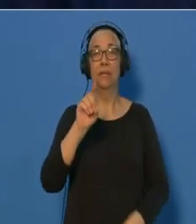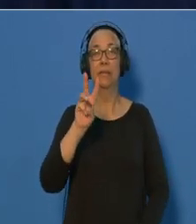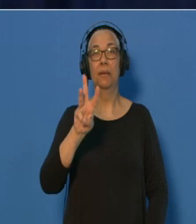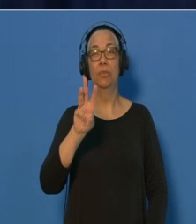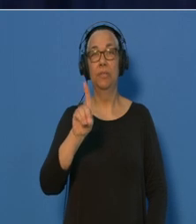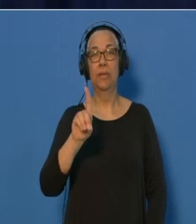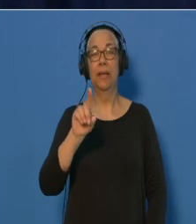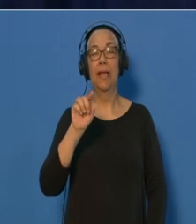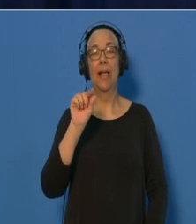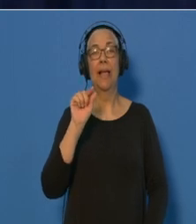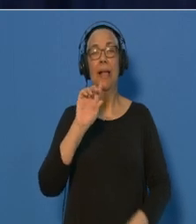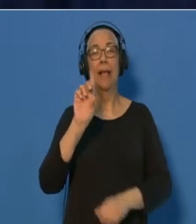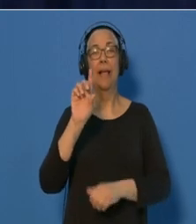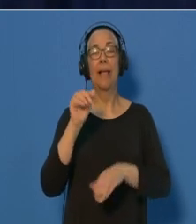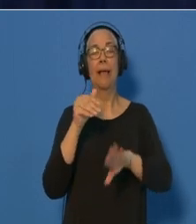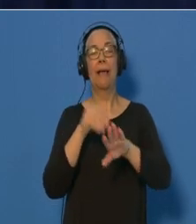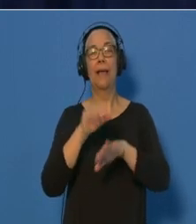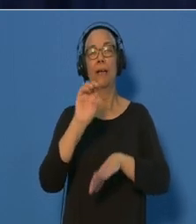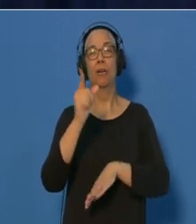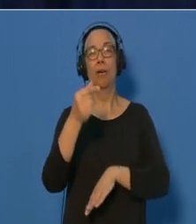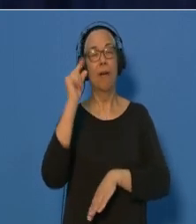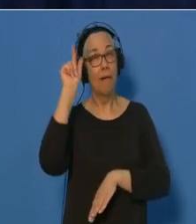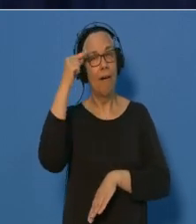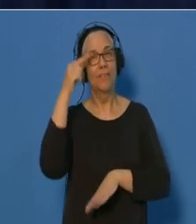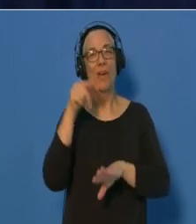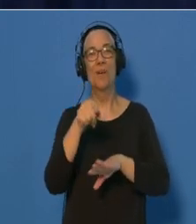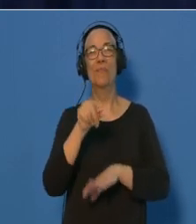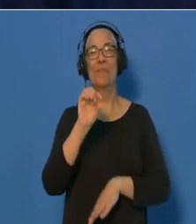dwd@gov.bm, for instructions to get started.